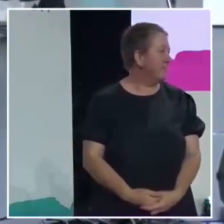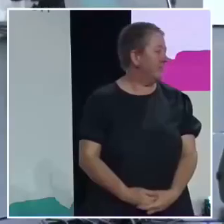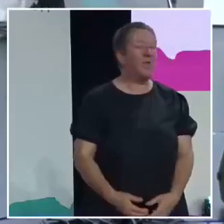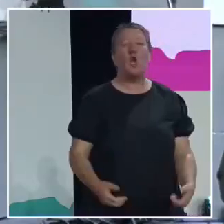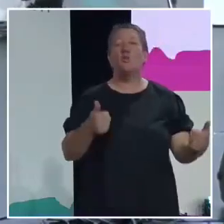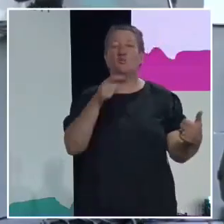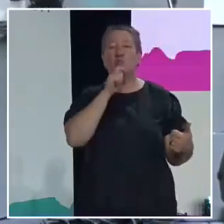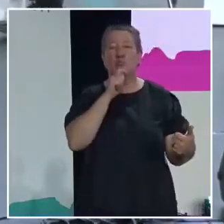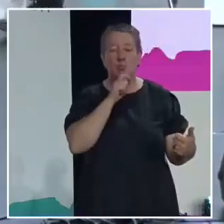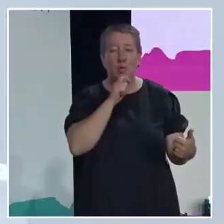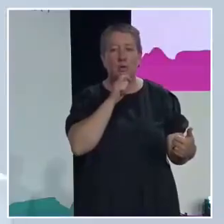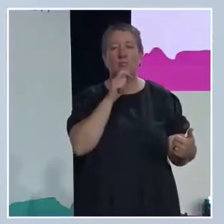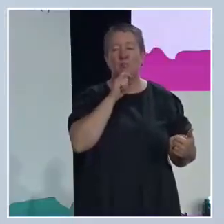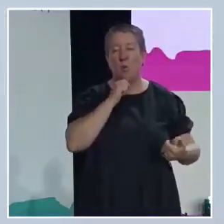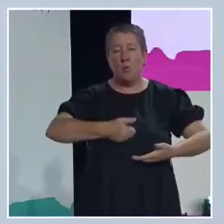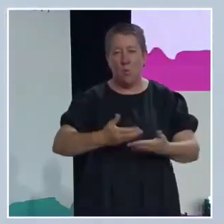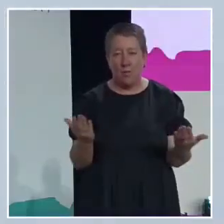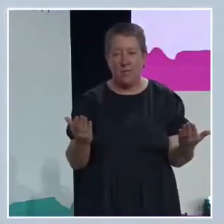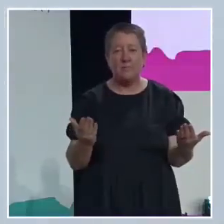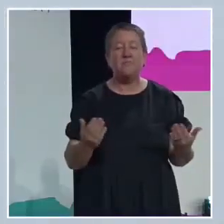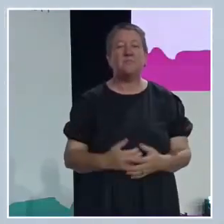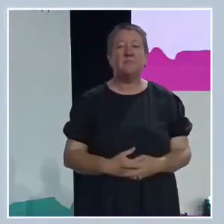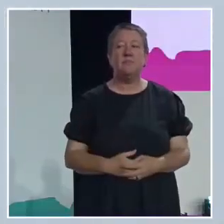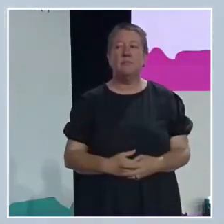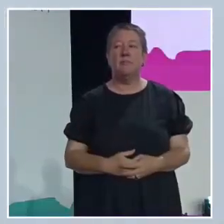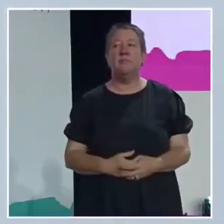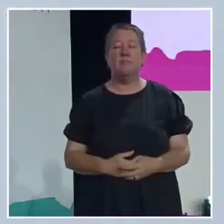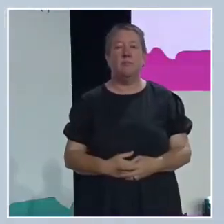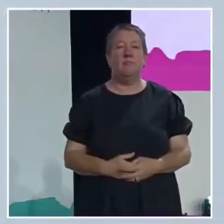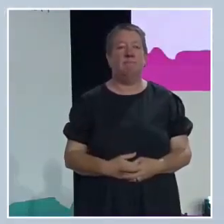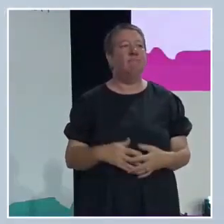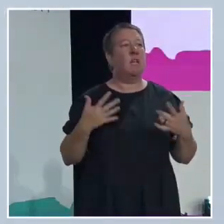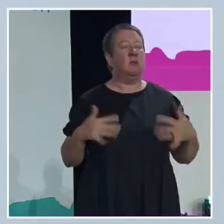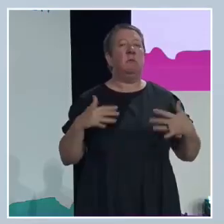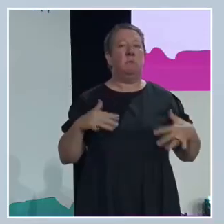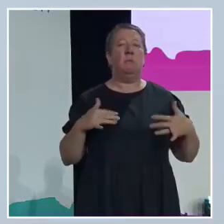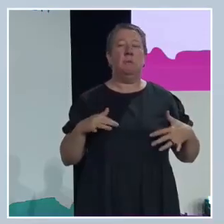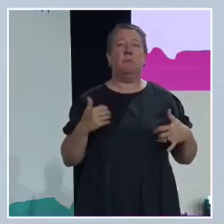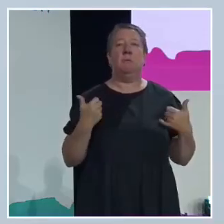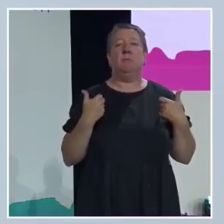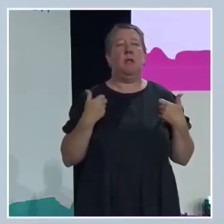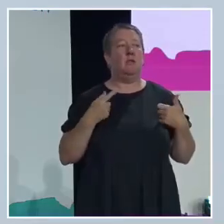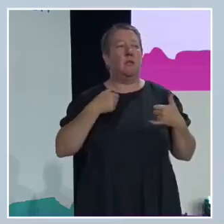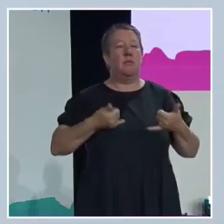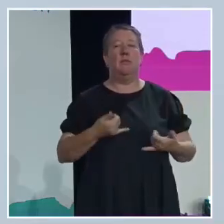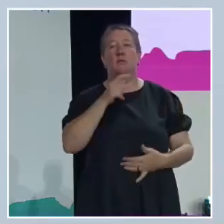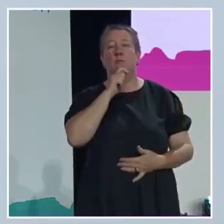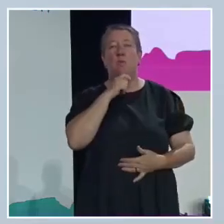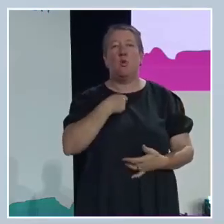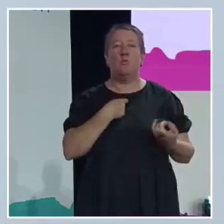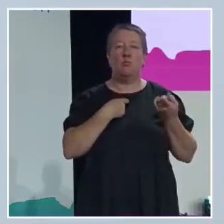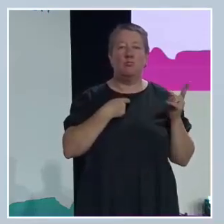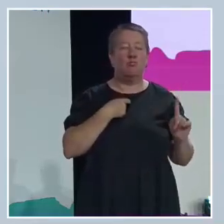Good morning. Good morning, everyone. It's a so great pleasure to join you this morning to launch